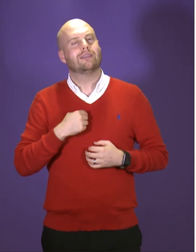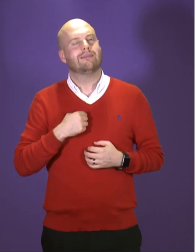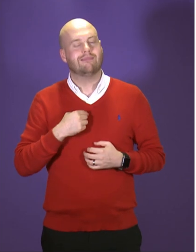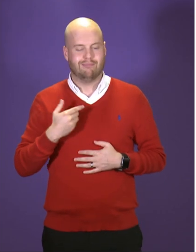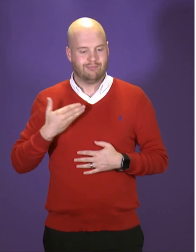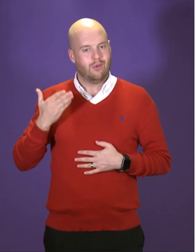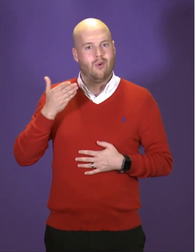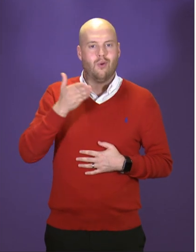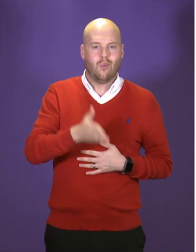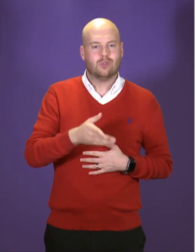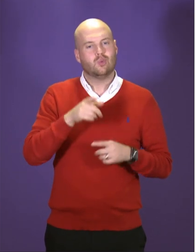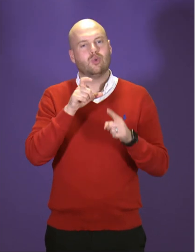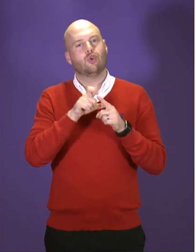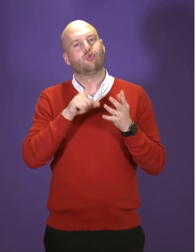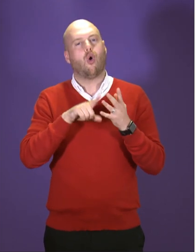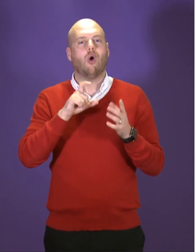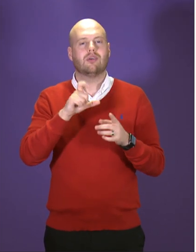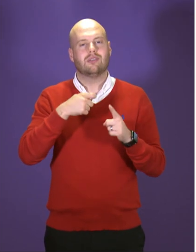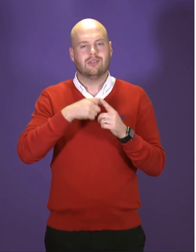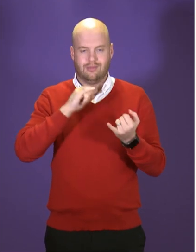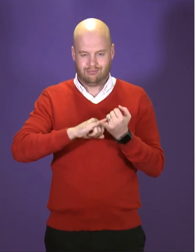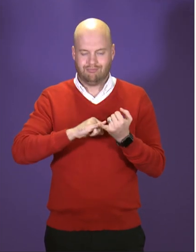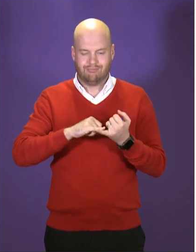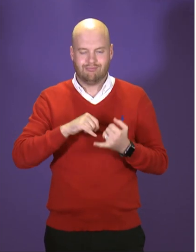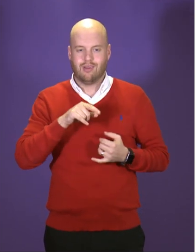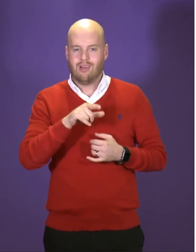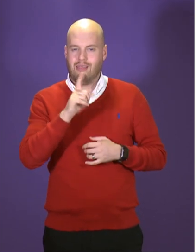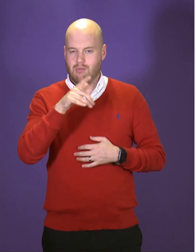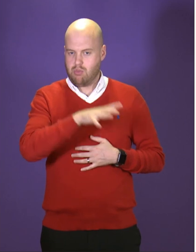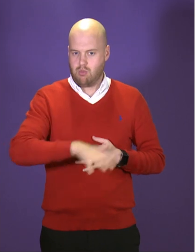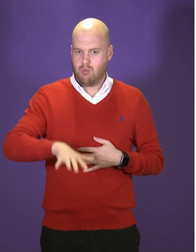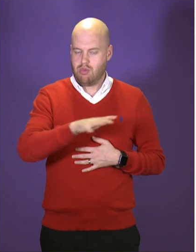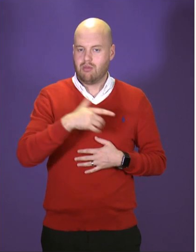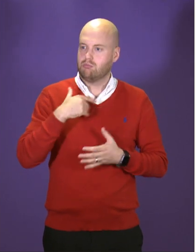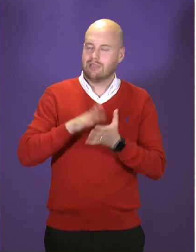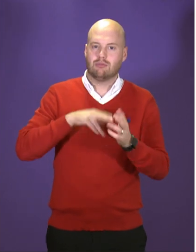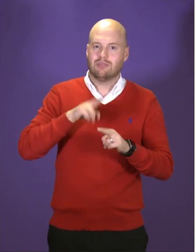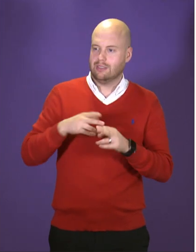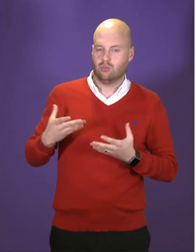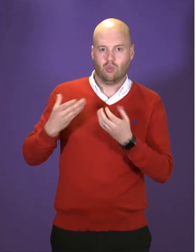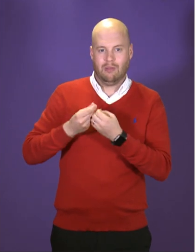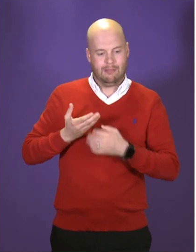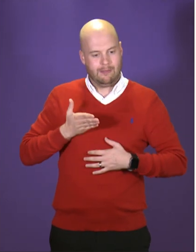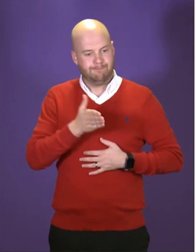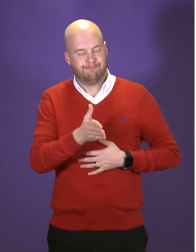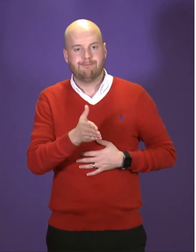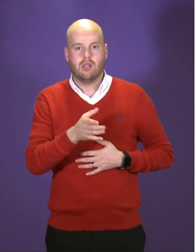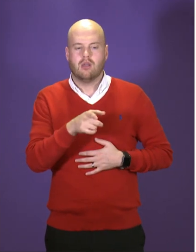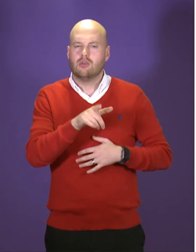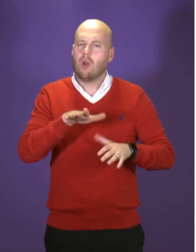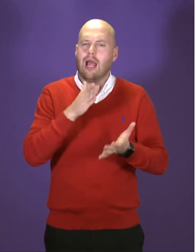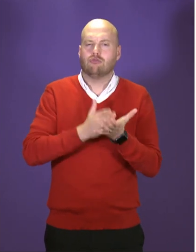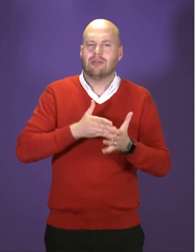at the docks, newly created as a cultural destination rather than a working docks. And